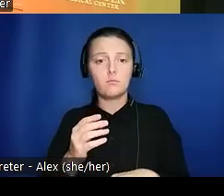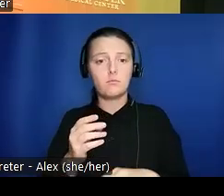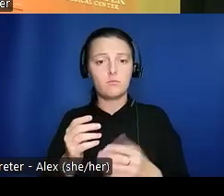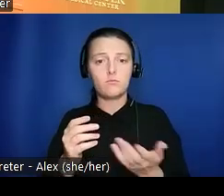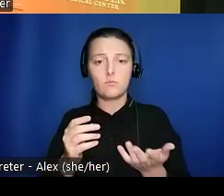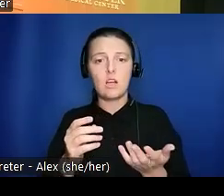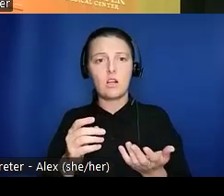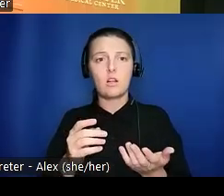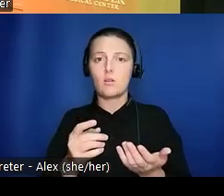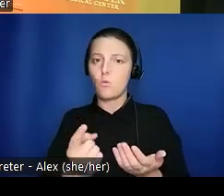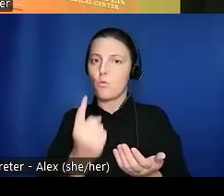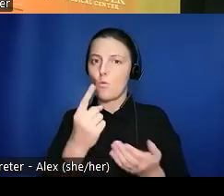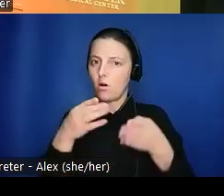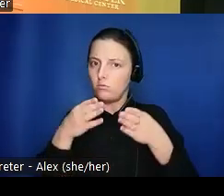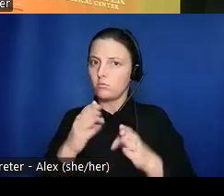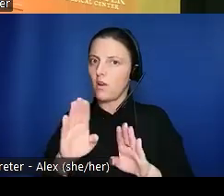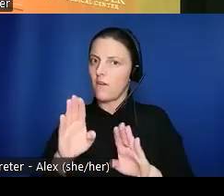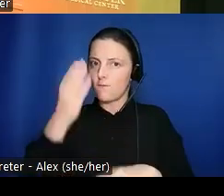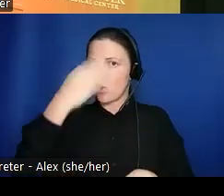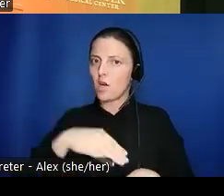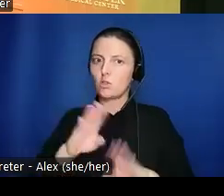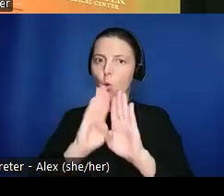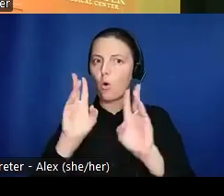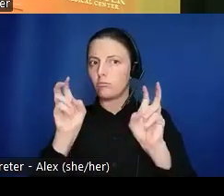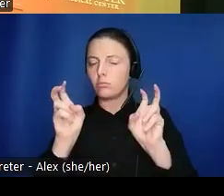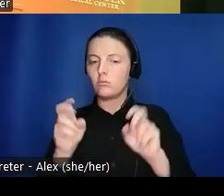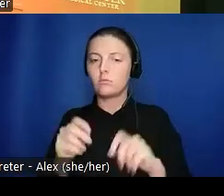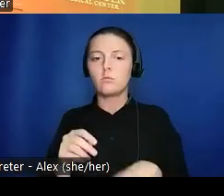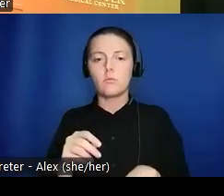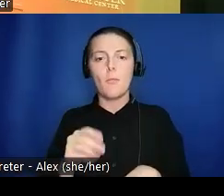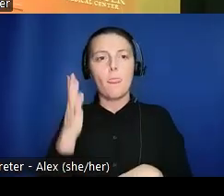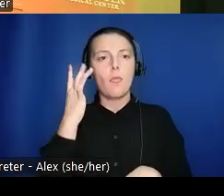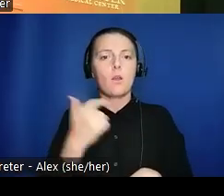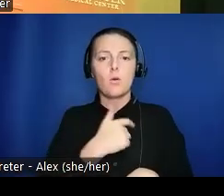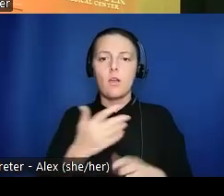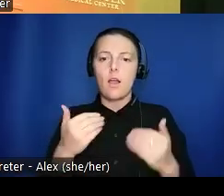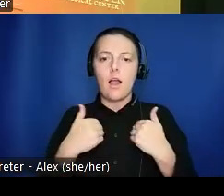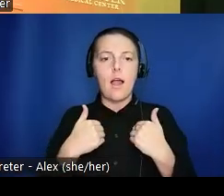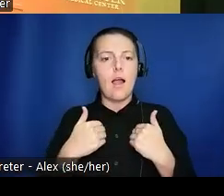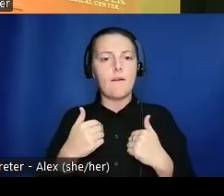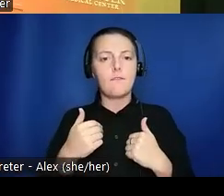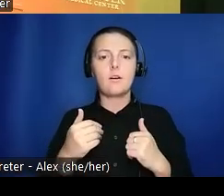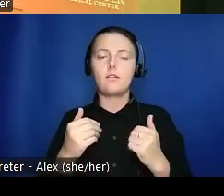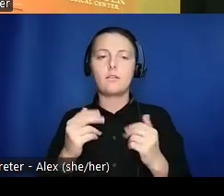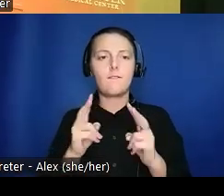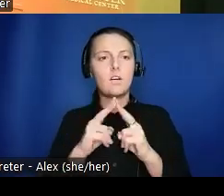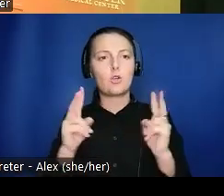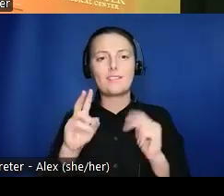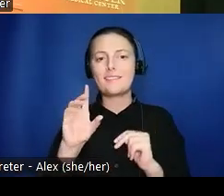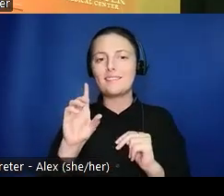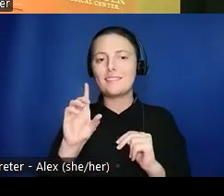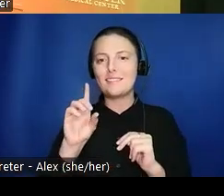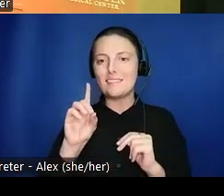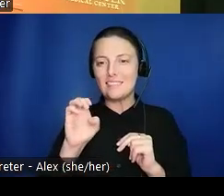have such a heterogeneous, such a decentralized system. But this is something that we need